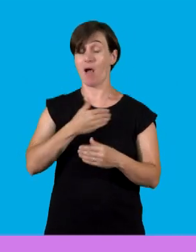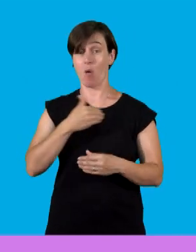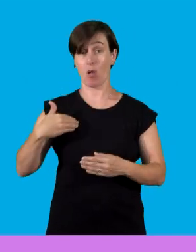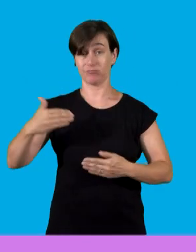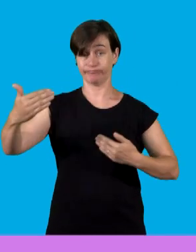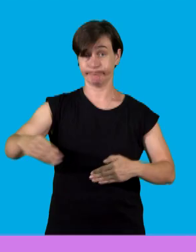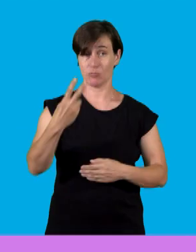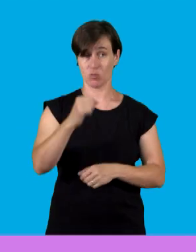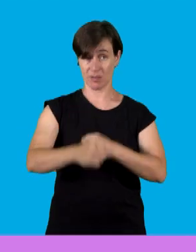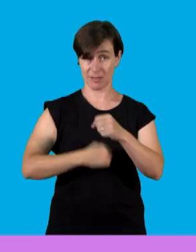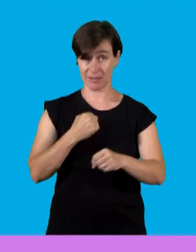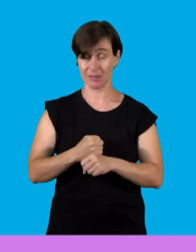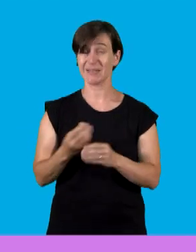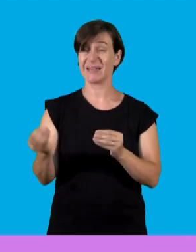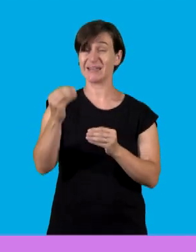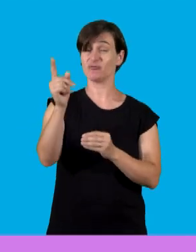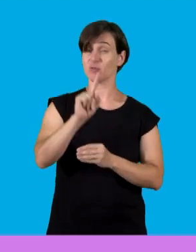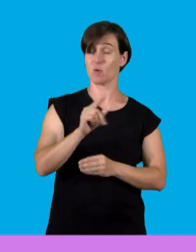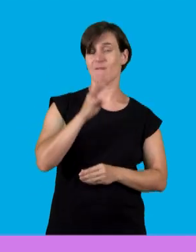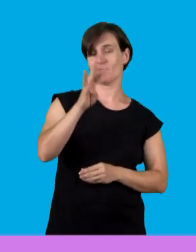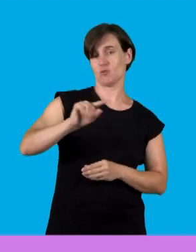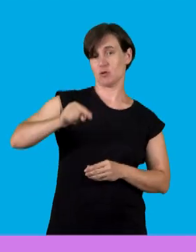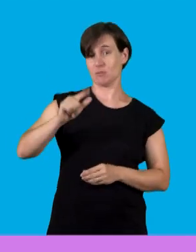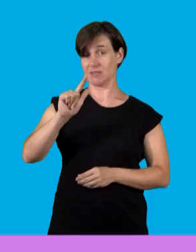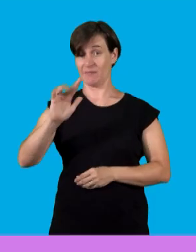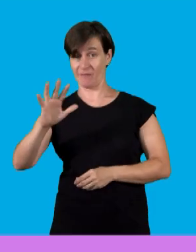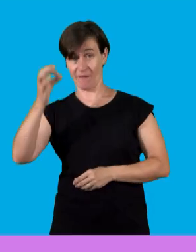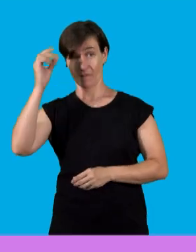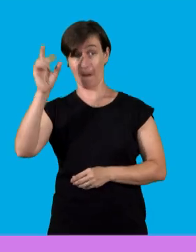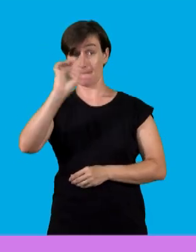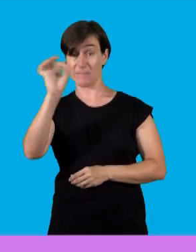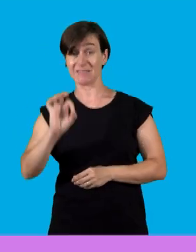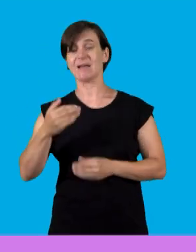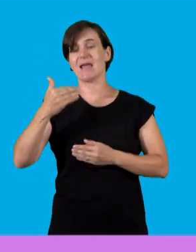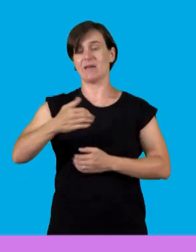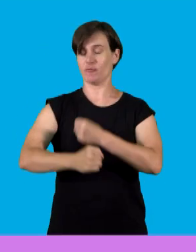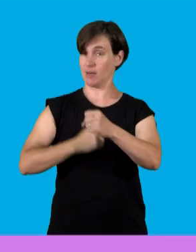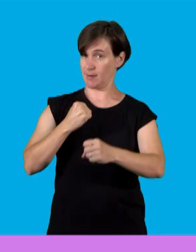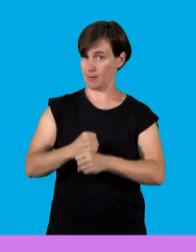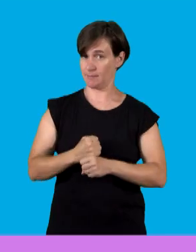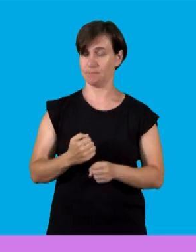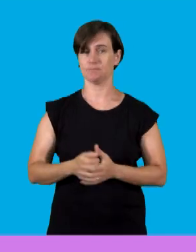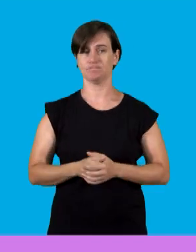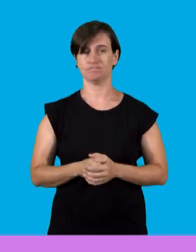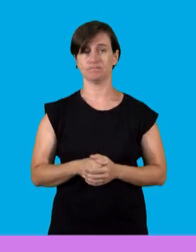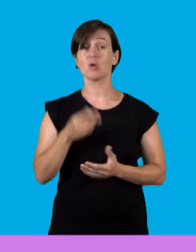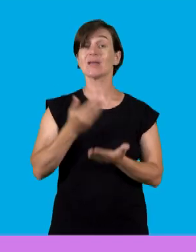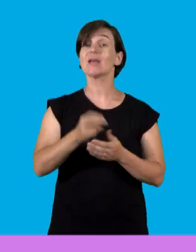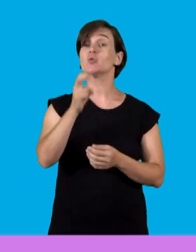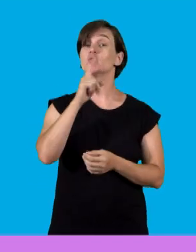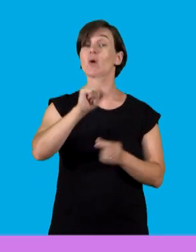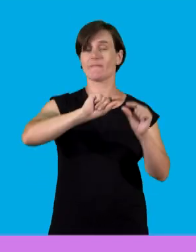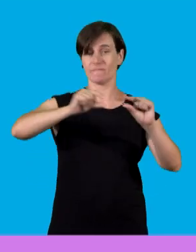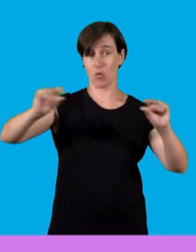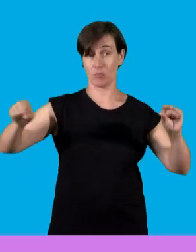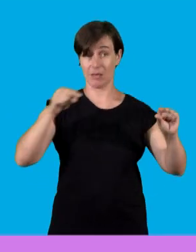14.75% per annum. Okay, let's see what our table looks like. But before we do that, it says we may use the following formula, and that is monthly